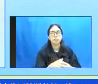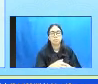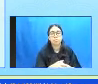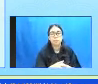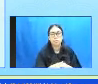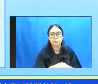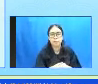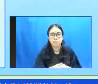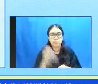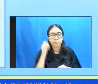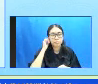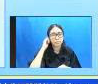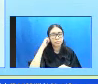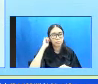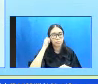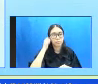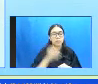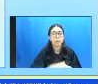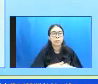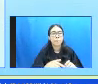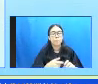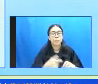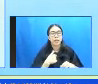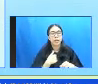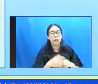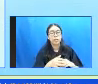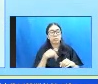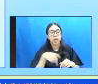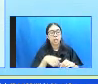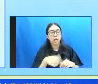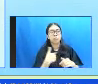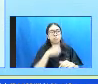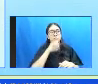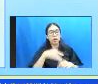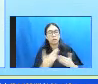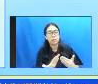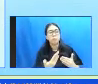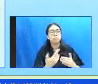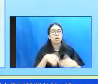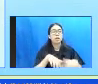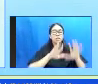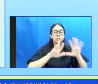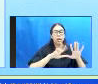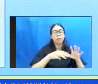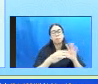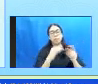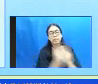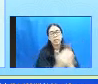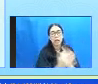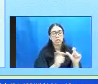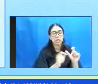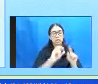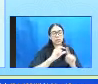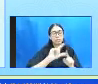9 GSO in Indonesia. We will working on inclusion for climate for the most vulnerable group